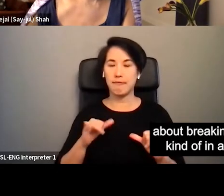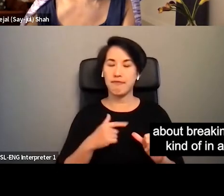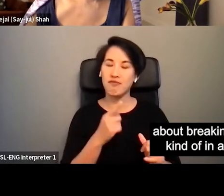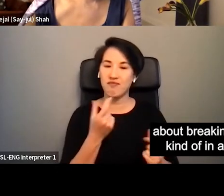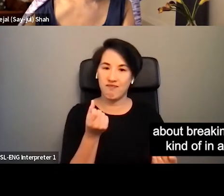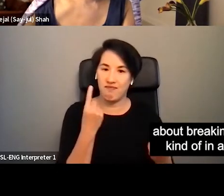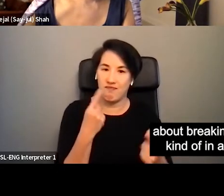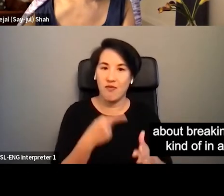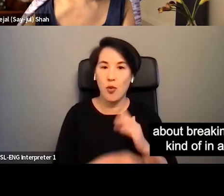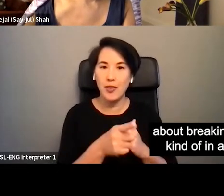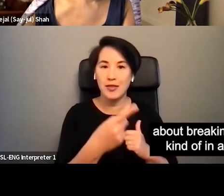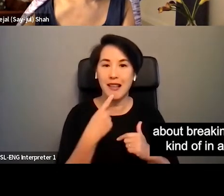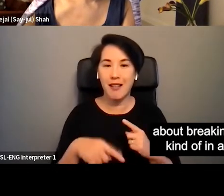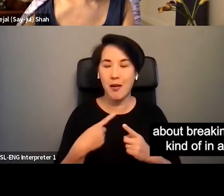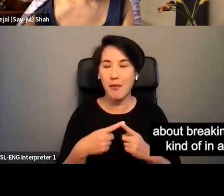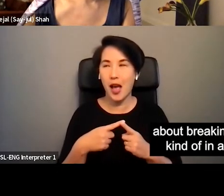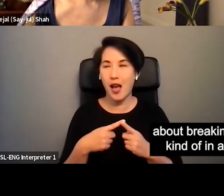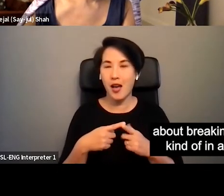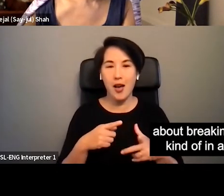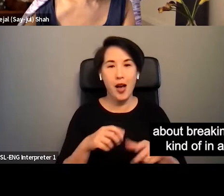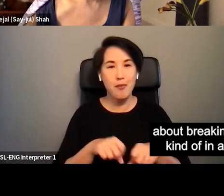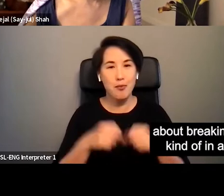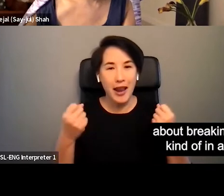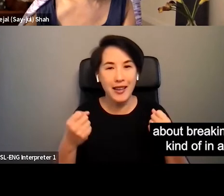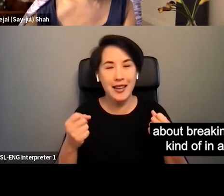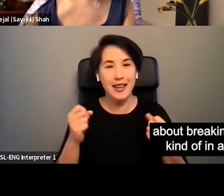about breaking the silence, but kind of in a stuttering way.